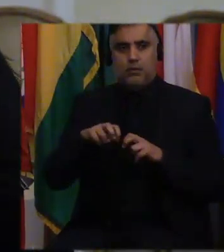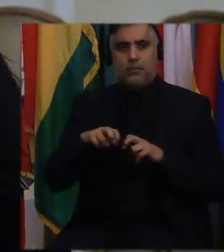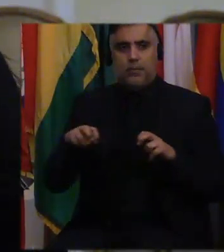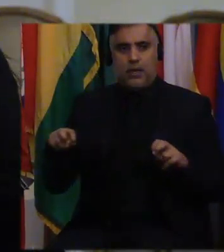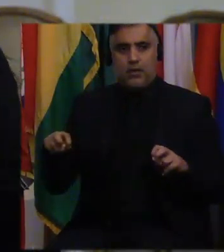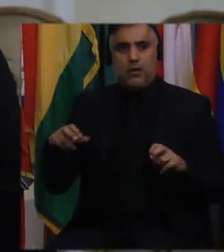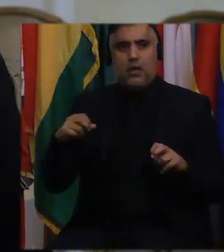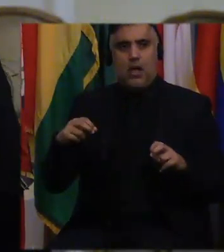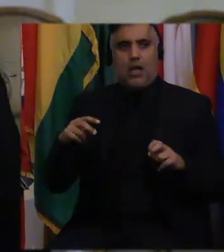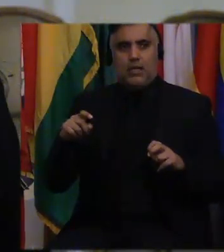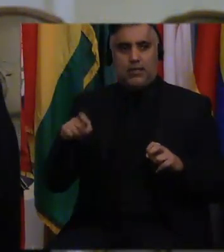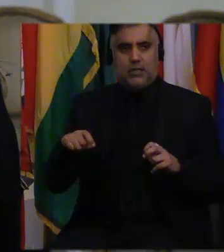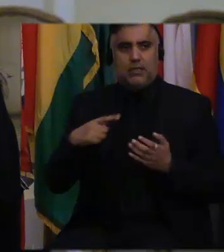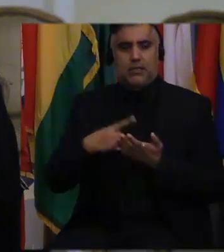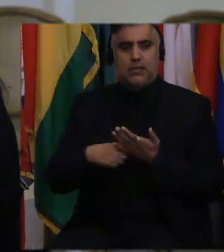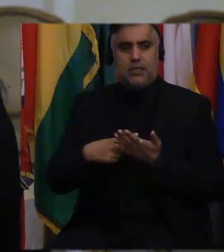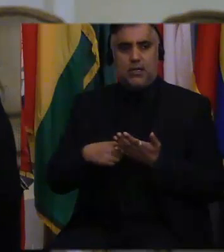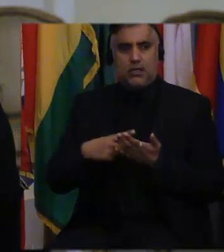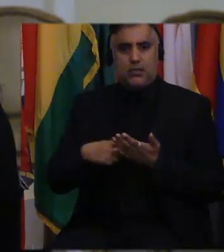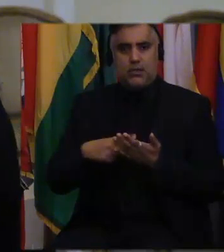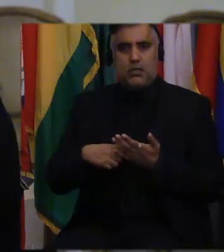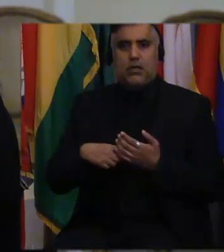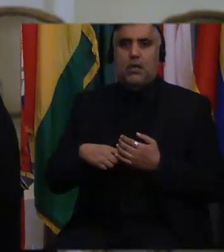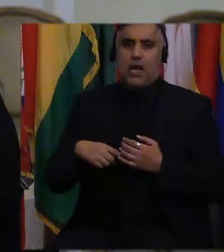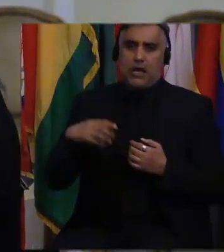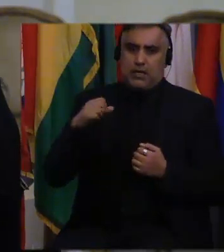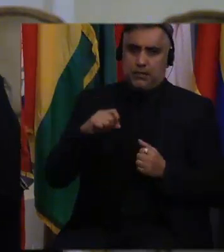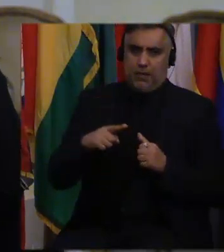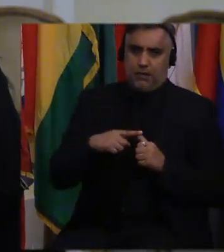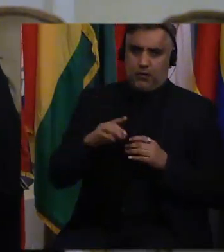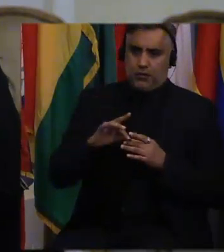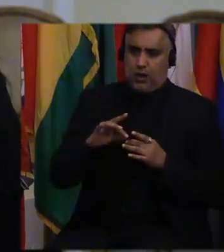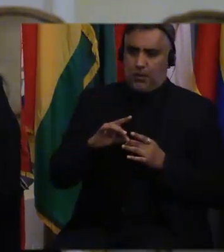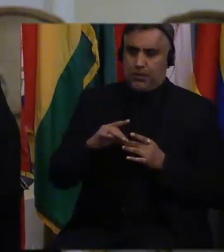panel and very needed discussion. And I guess my first